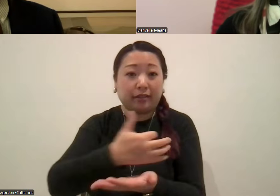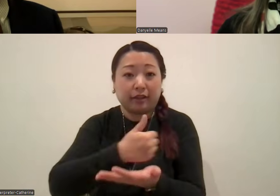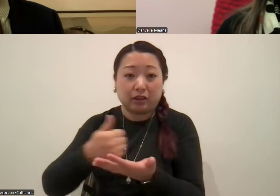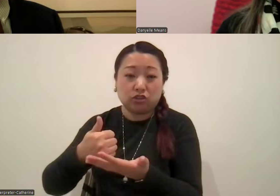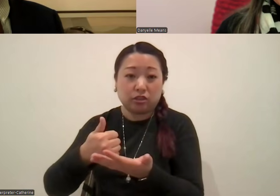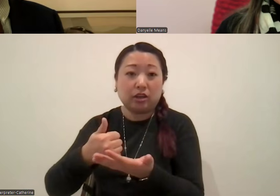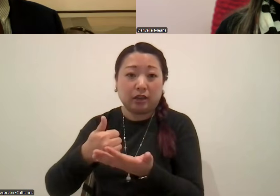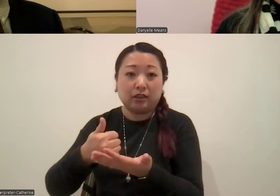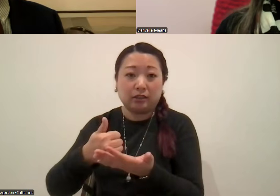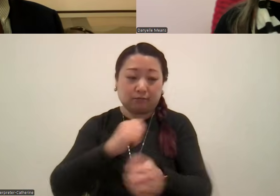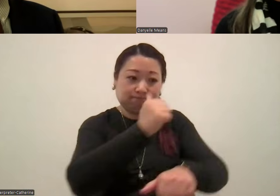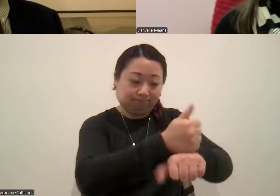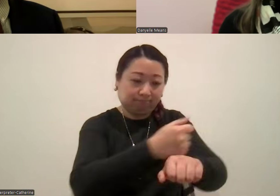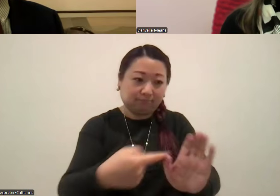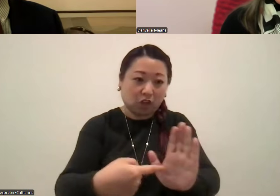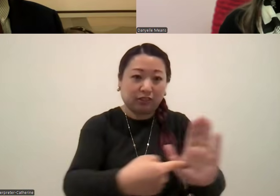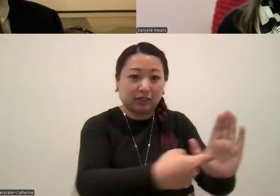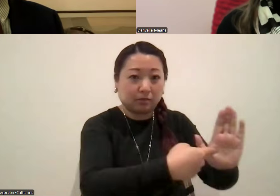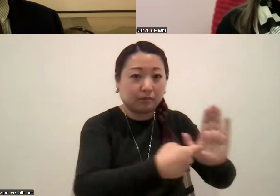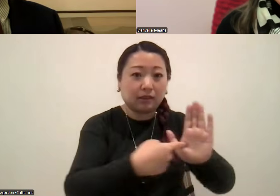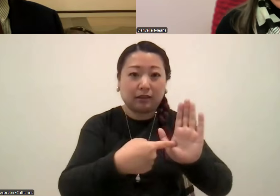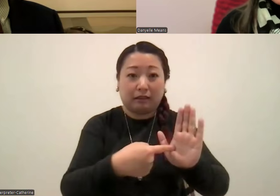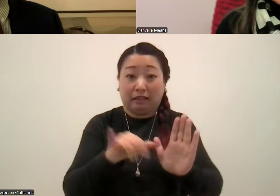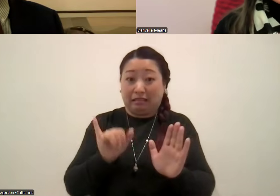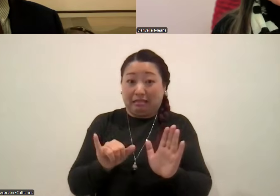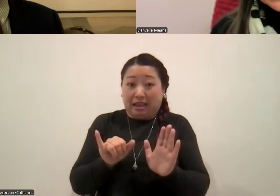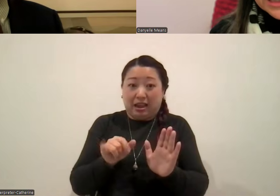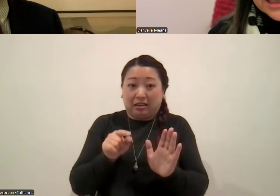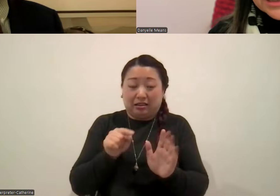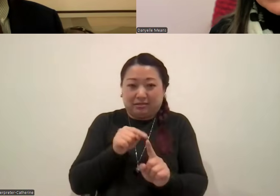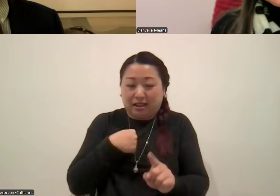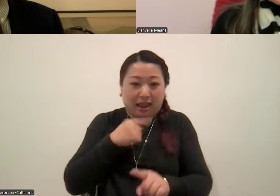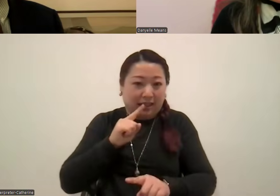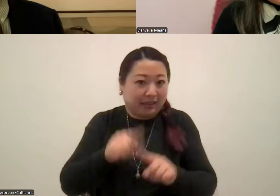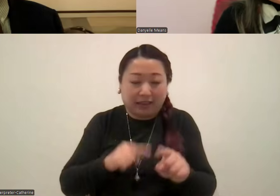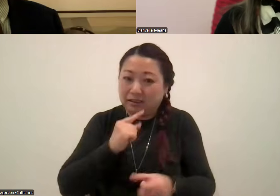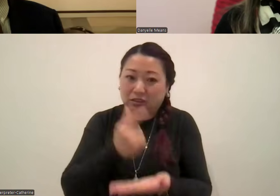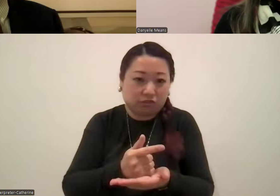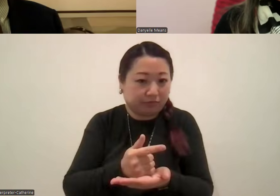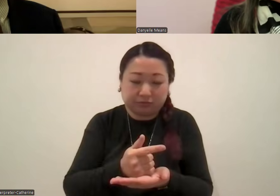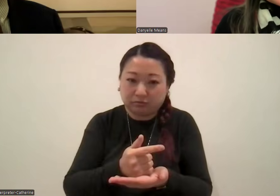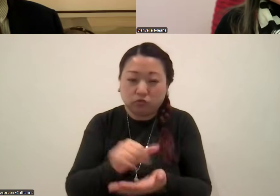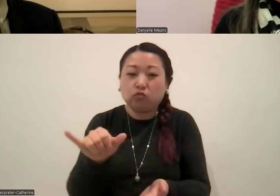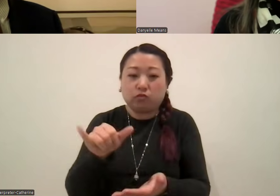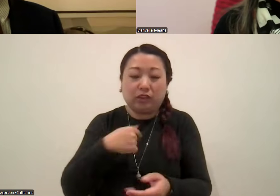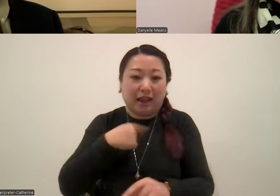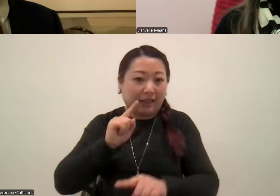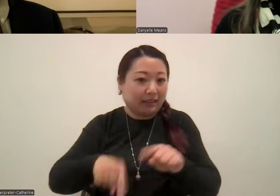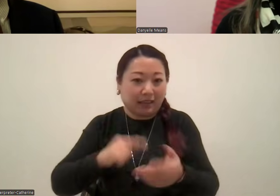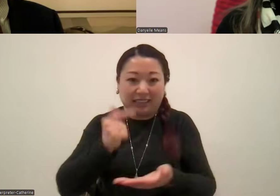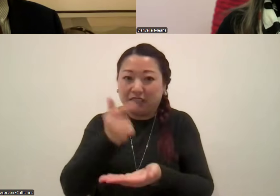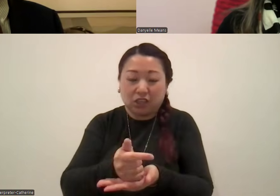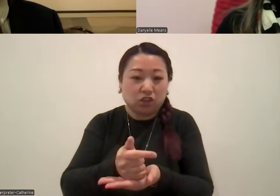are on display. And that's something I can't guarantee, nor can I guarantee